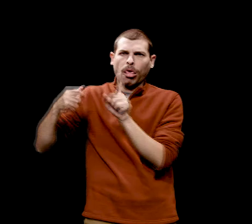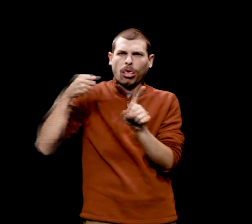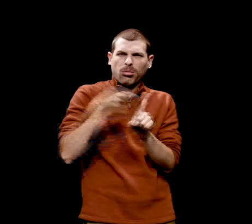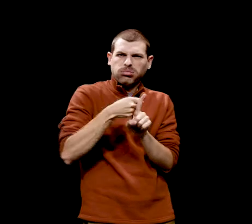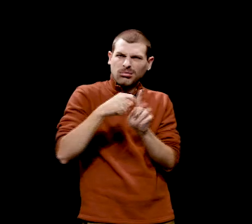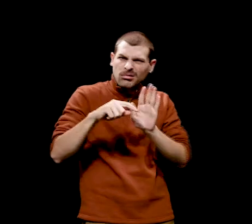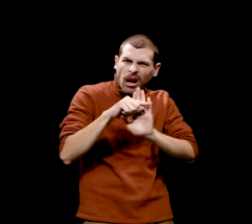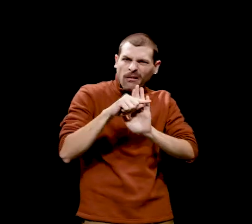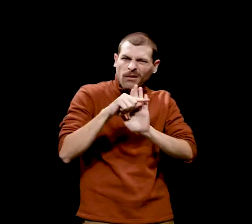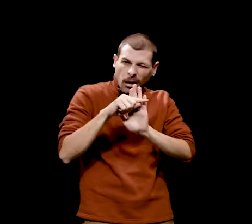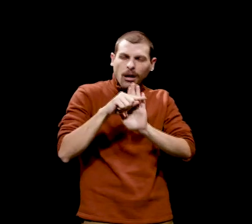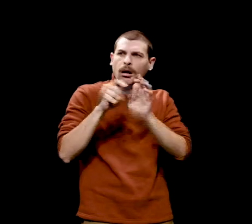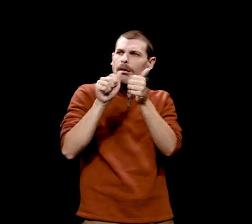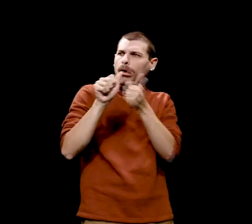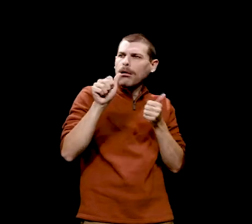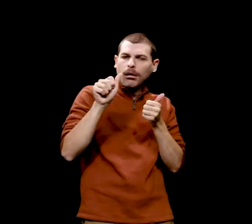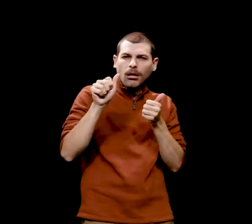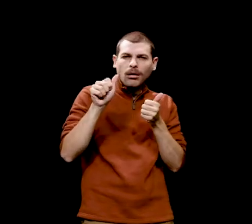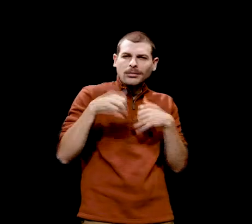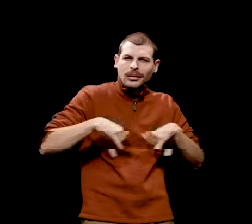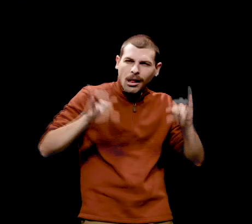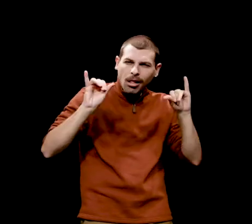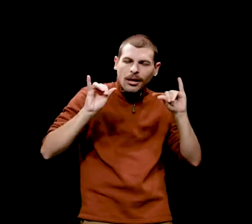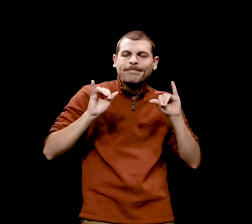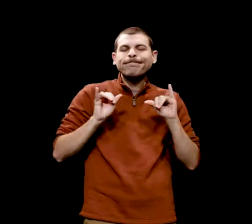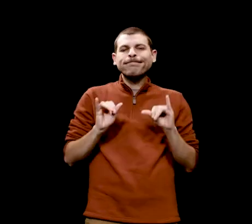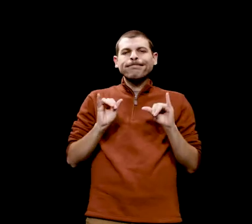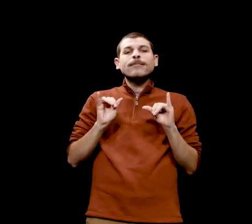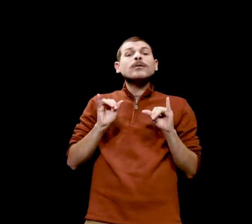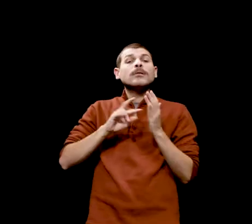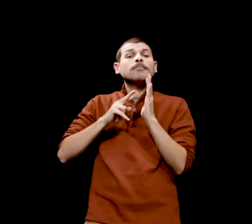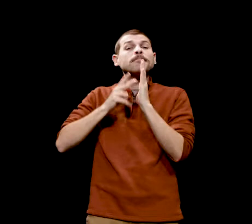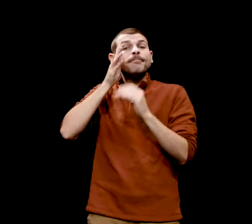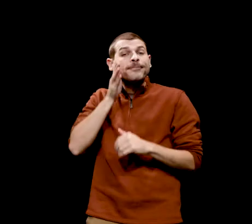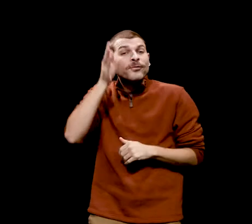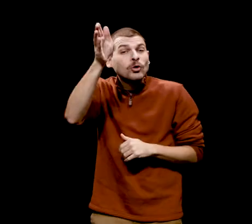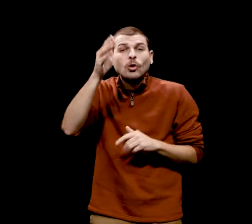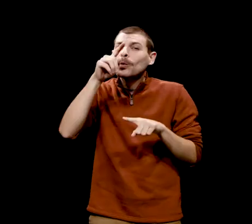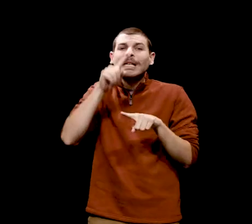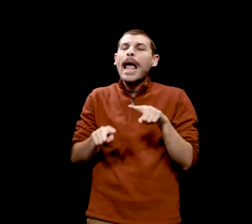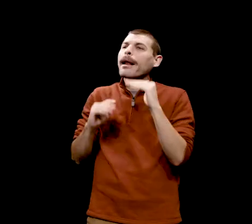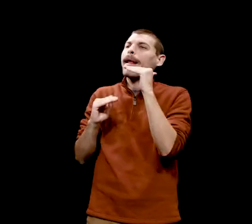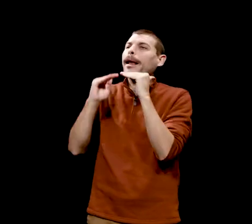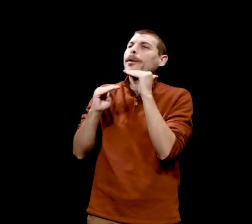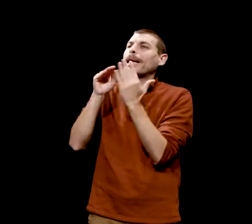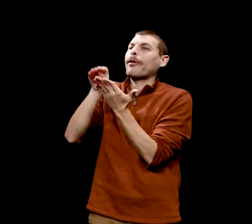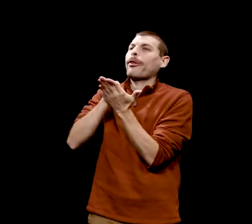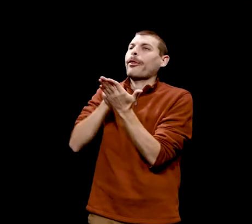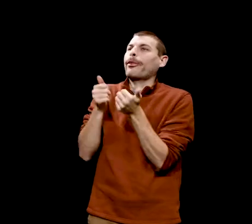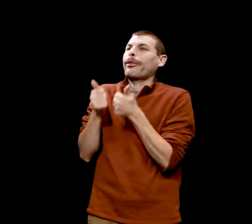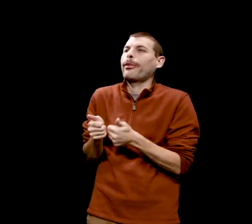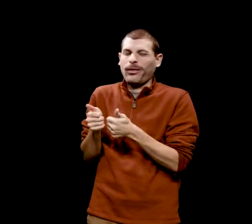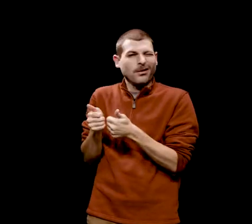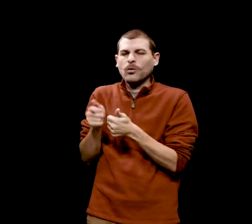Portlanders. What it's going to be important for us to do in the future is not just apply an equity lens to our problems, but make